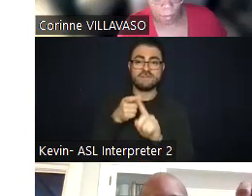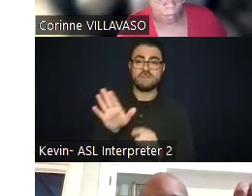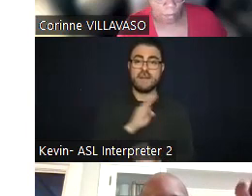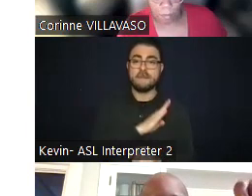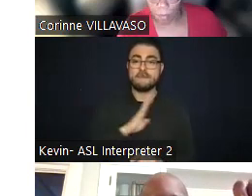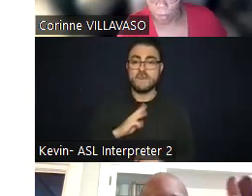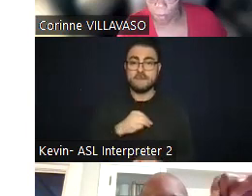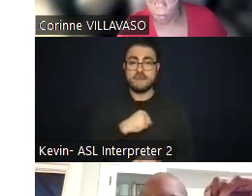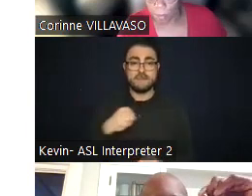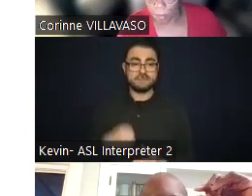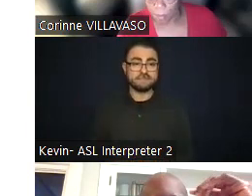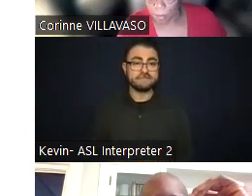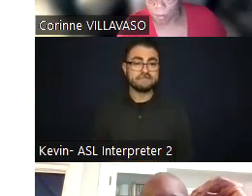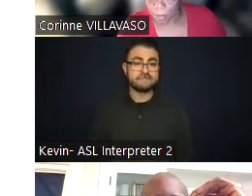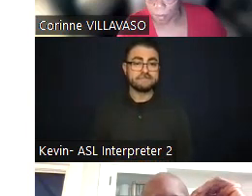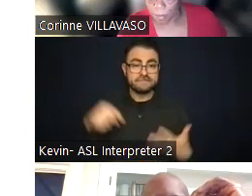You scroll down.